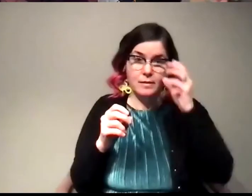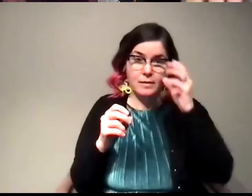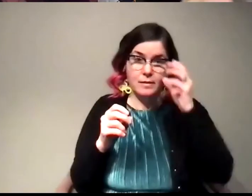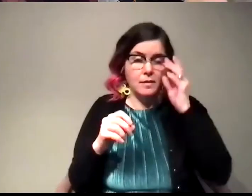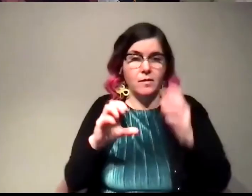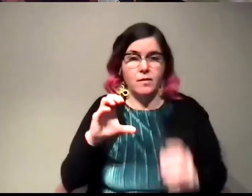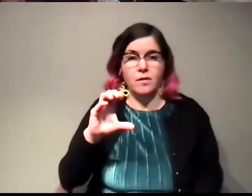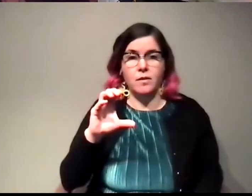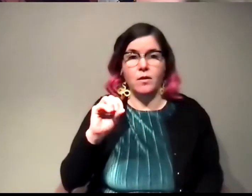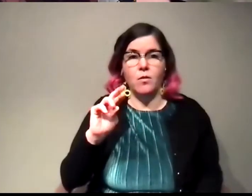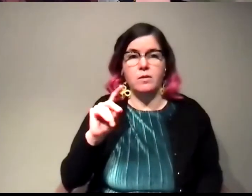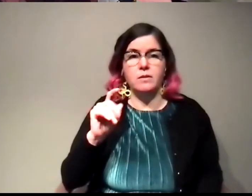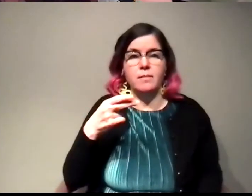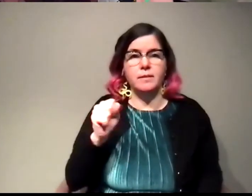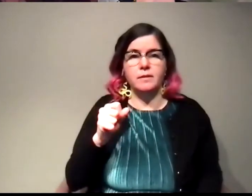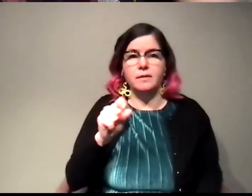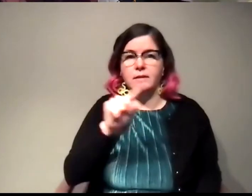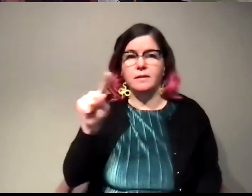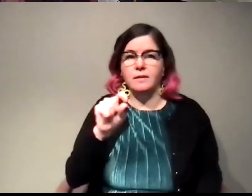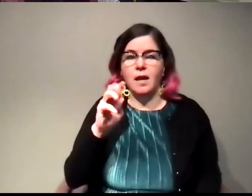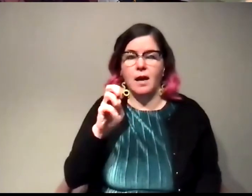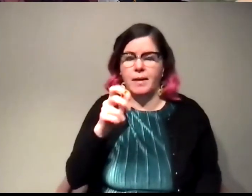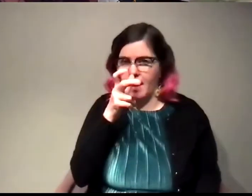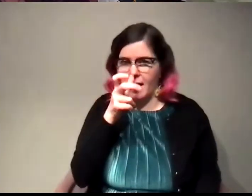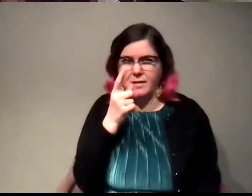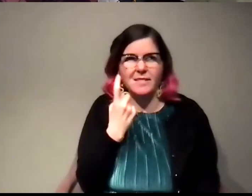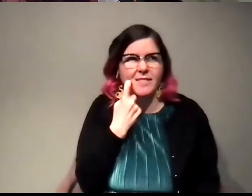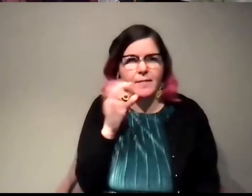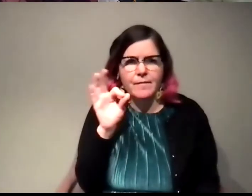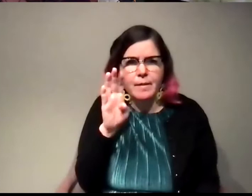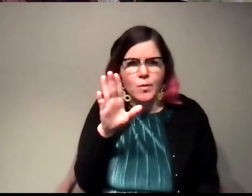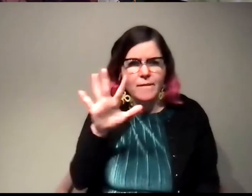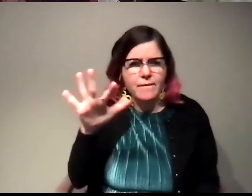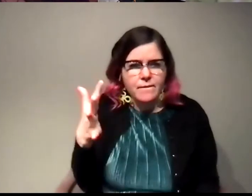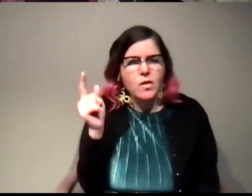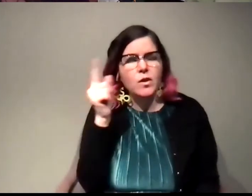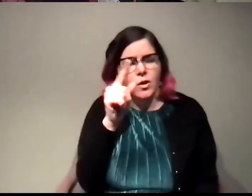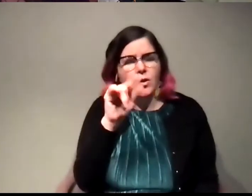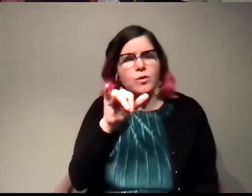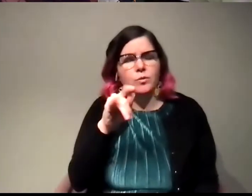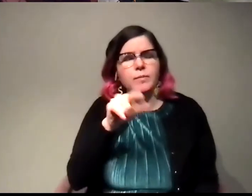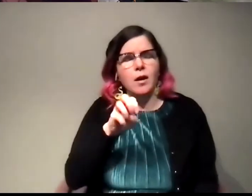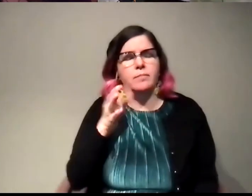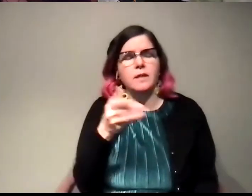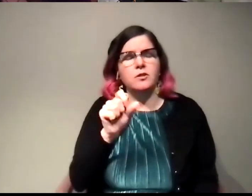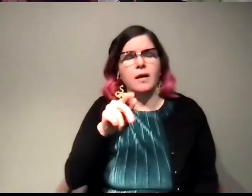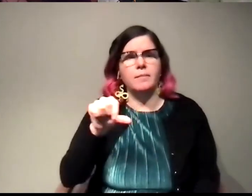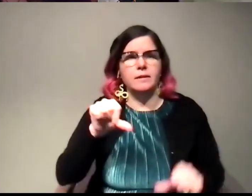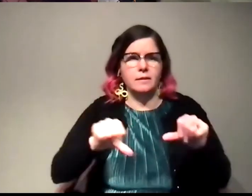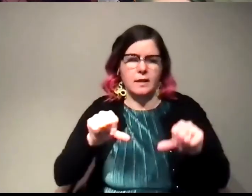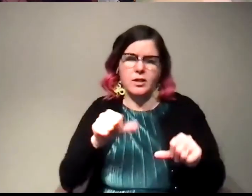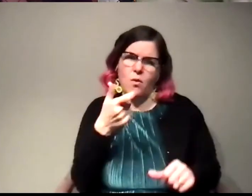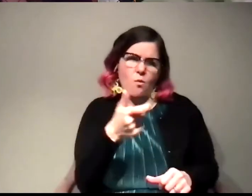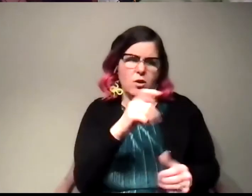the zombie ants, we just had a session on that in, I think, February 5th. So if you go to youtube.com/skypeascientist, you can watch that whole